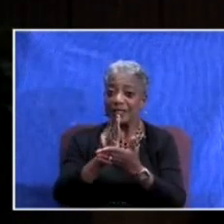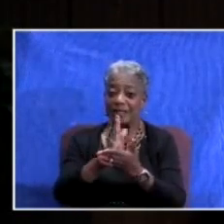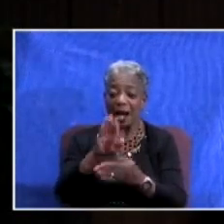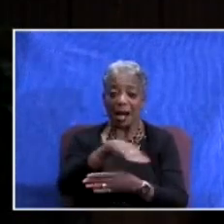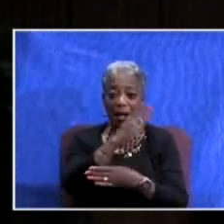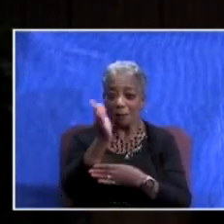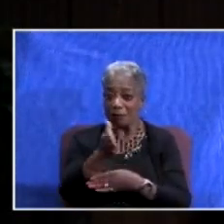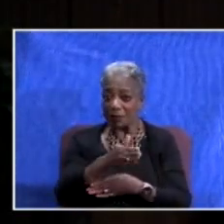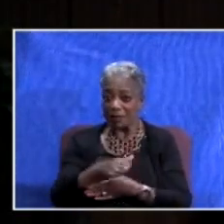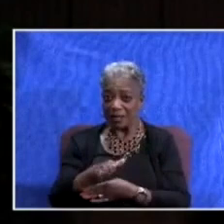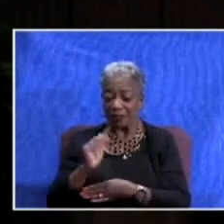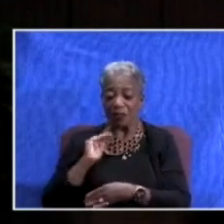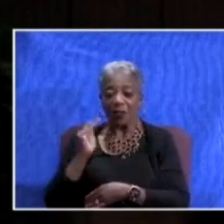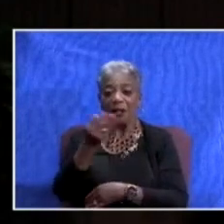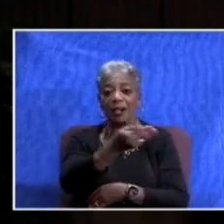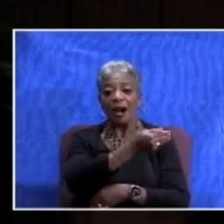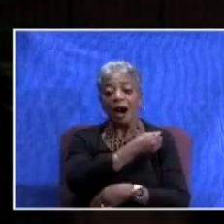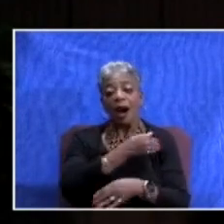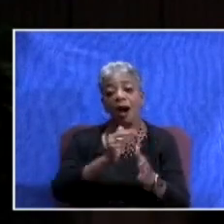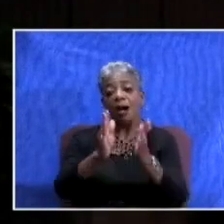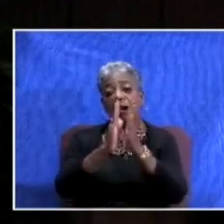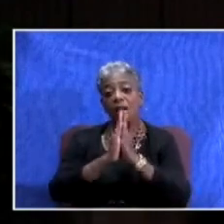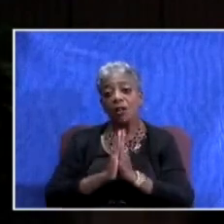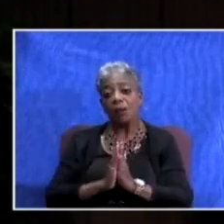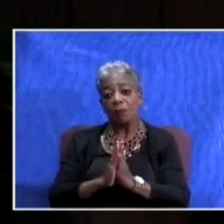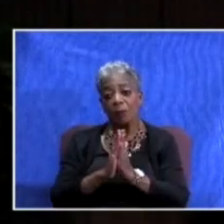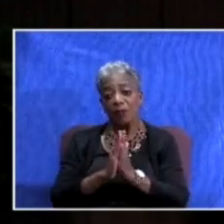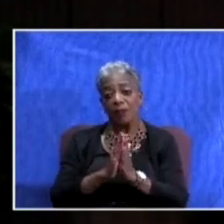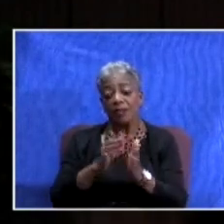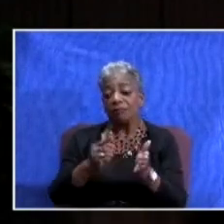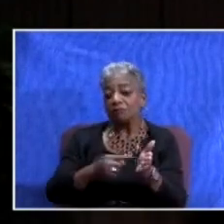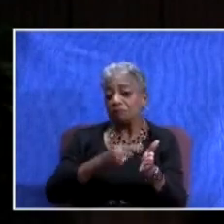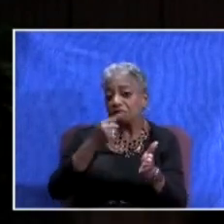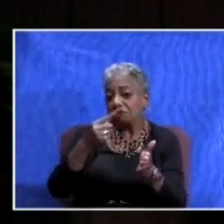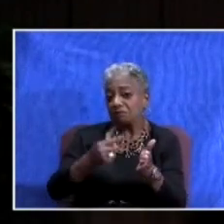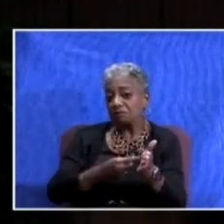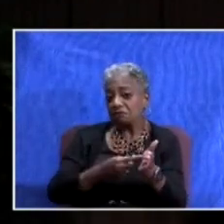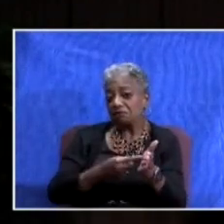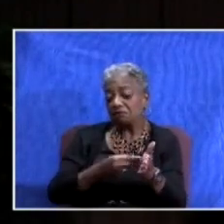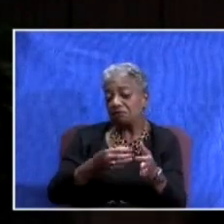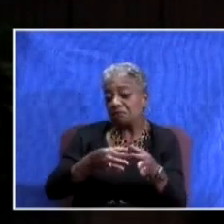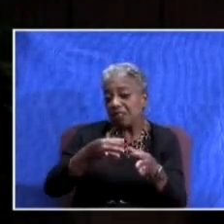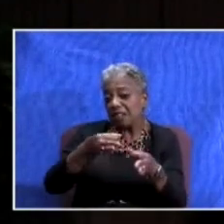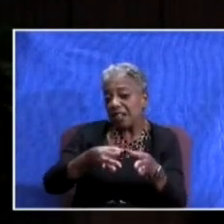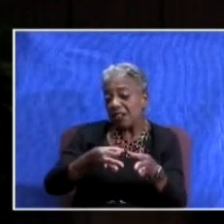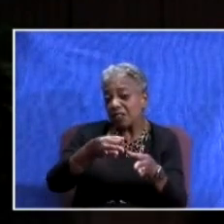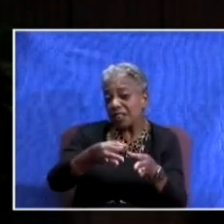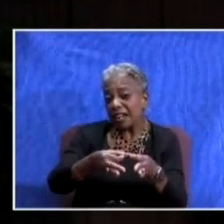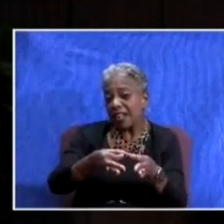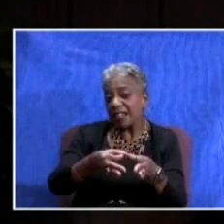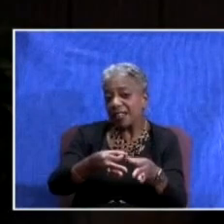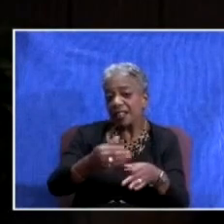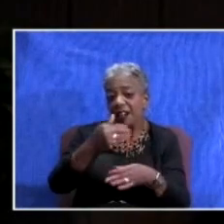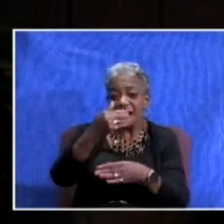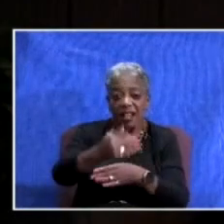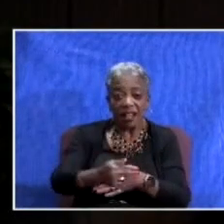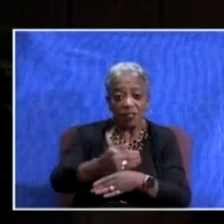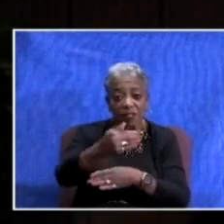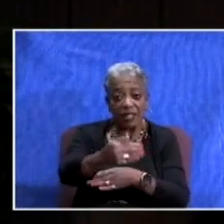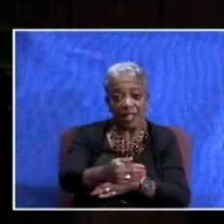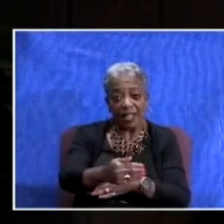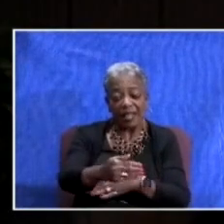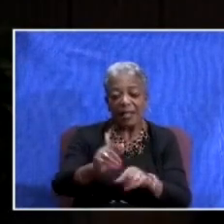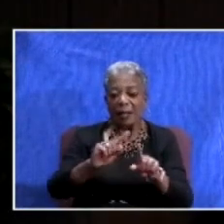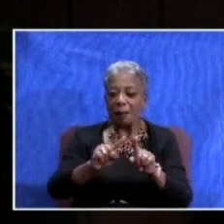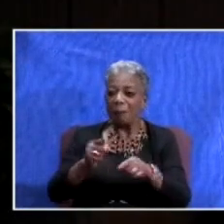been inconsistent, you have been consistently good to us. You have put a hedge of